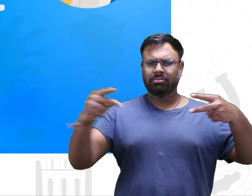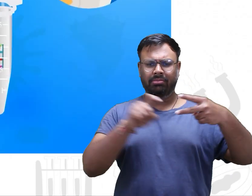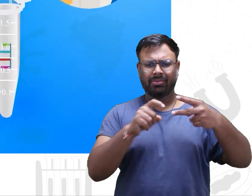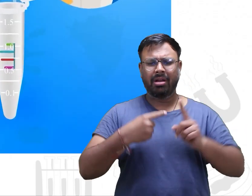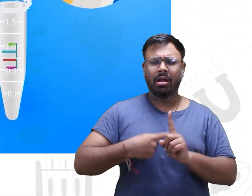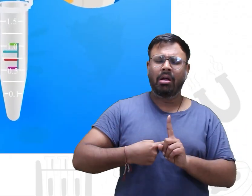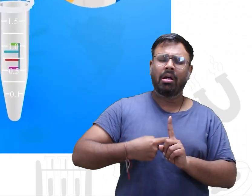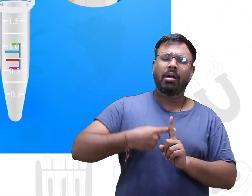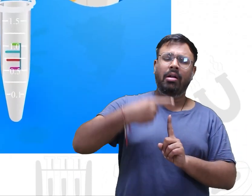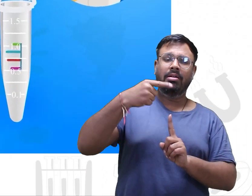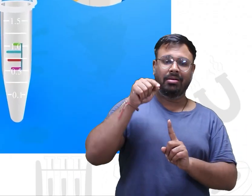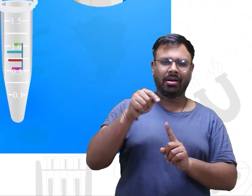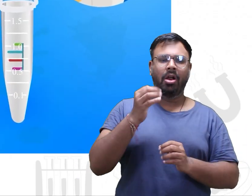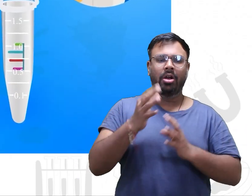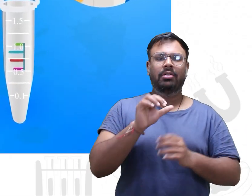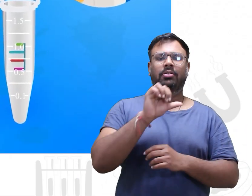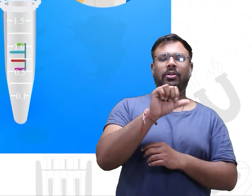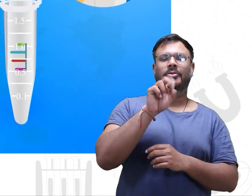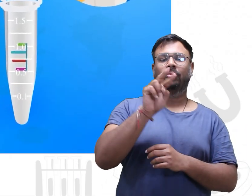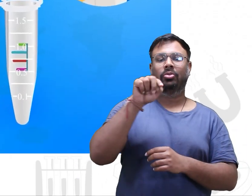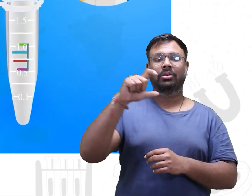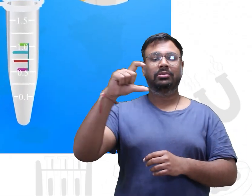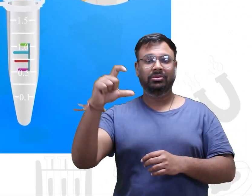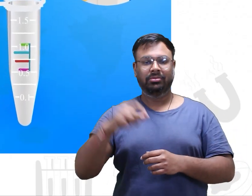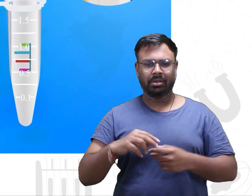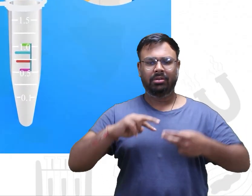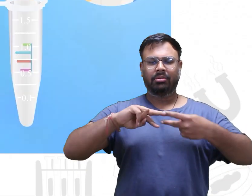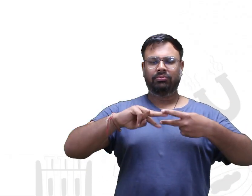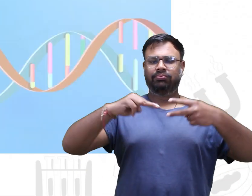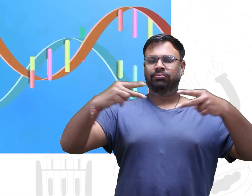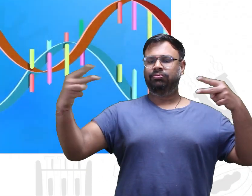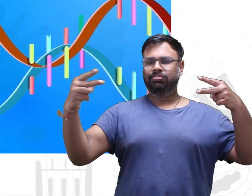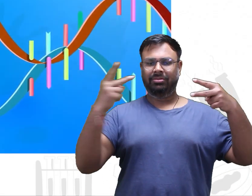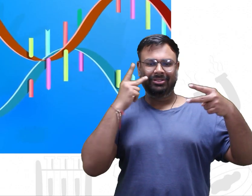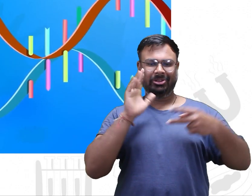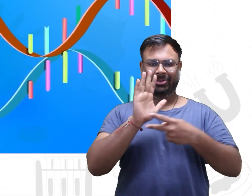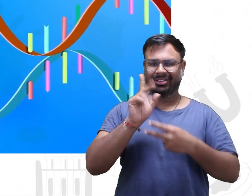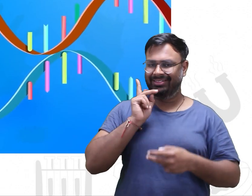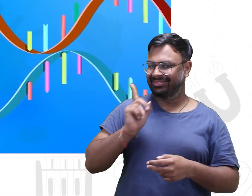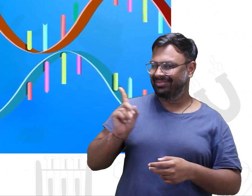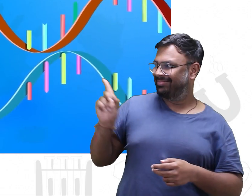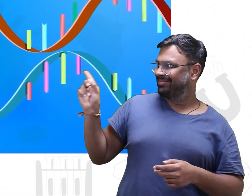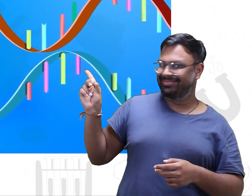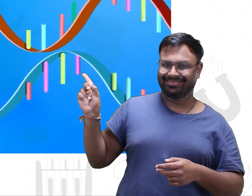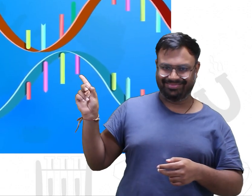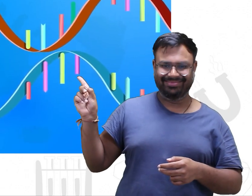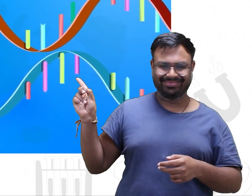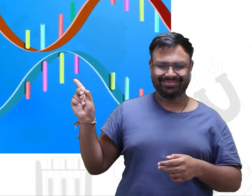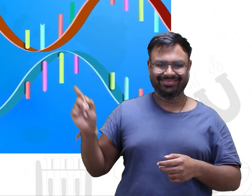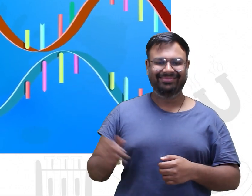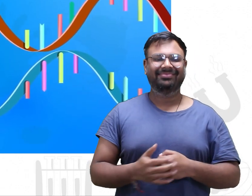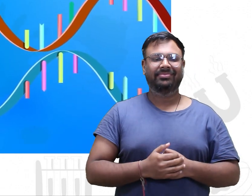denature the DNA strands. This is done at 92 degrees Celsius, where the DNA strands start to unwind. Then comes the